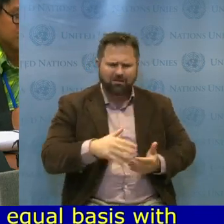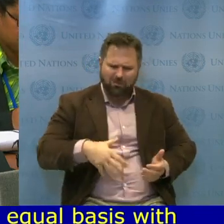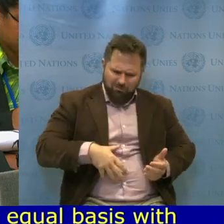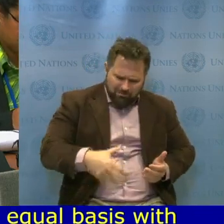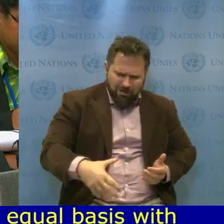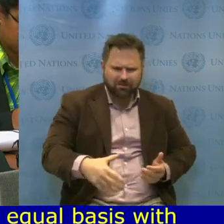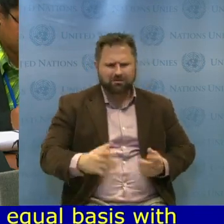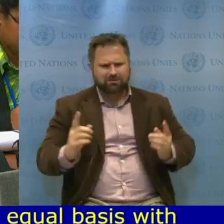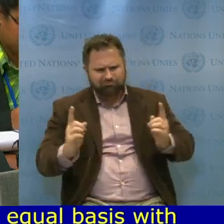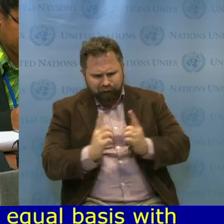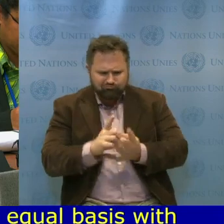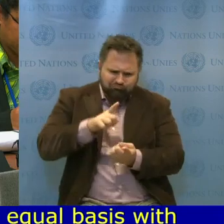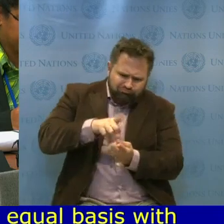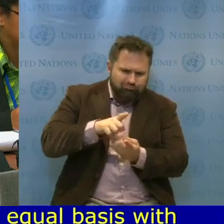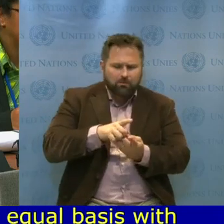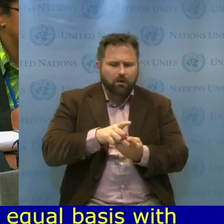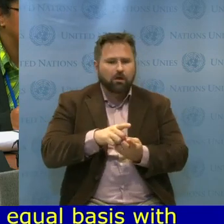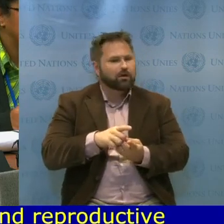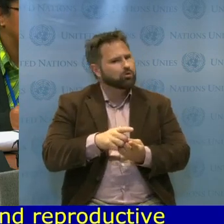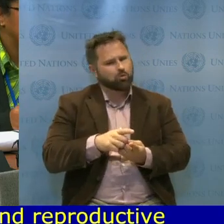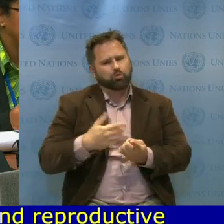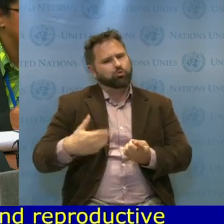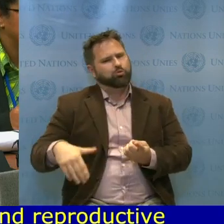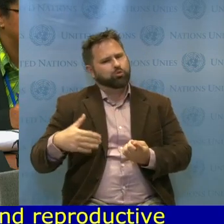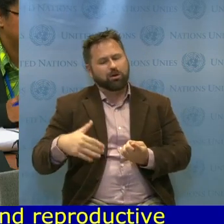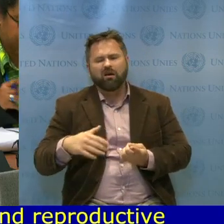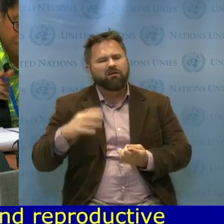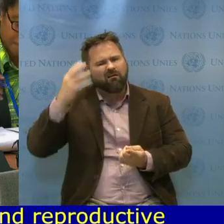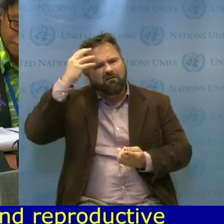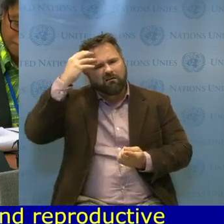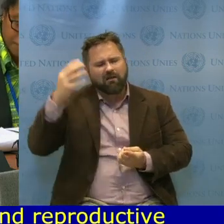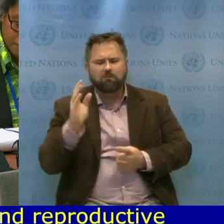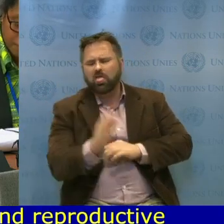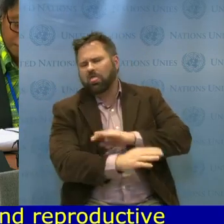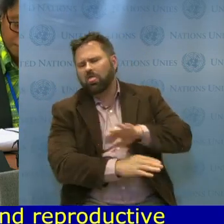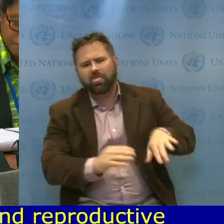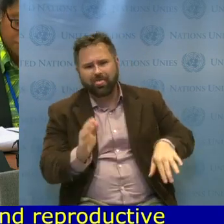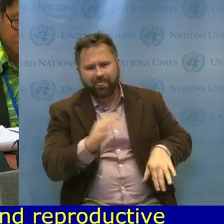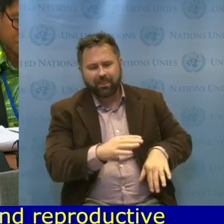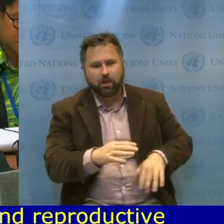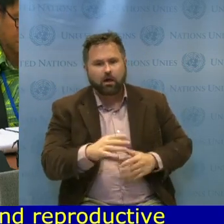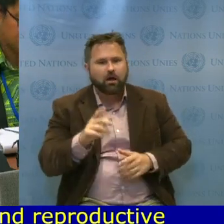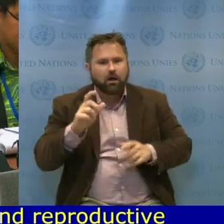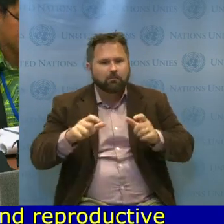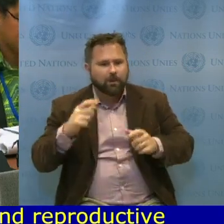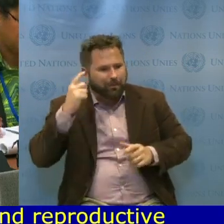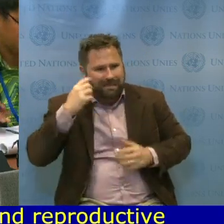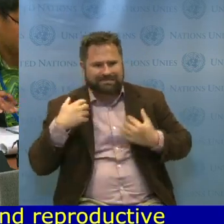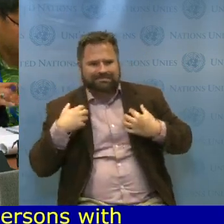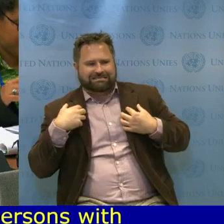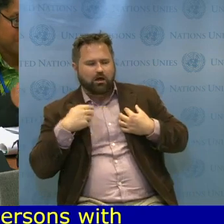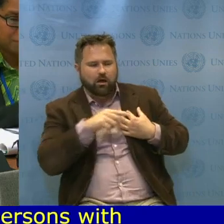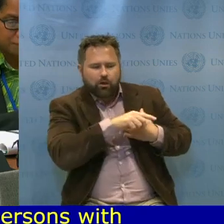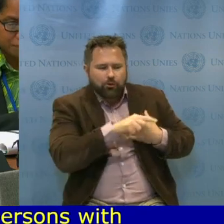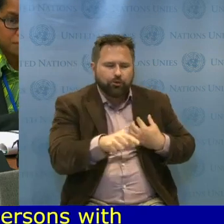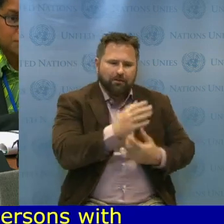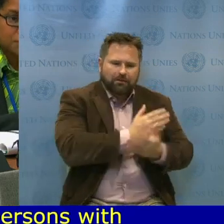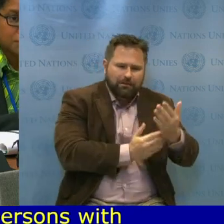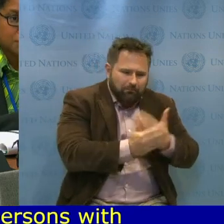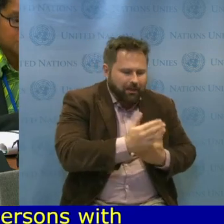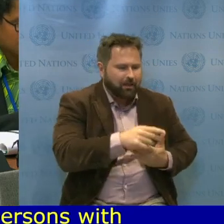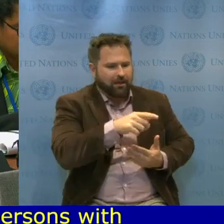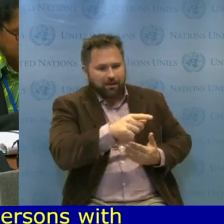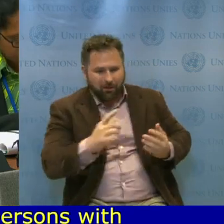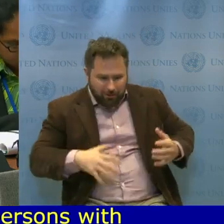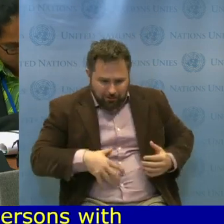typically overlooked. Taboo, stigma, and stereotypes around disability, sexuality, and